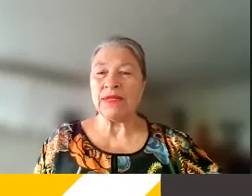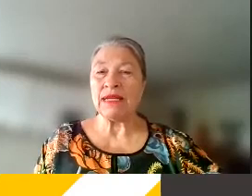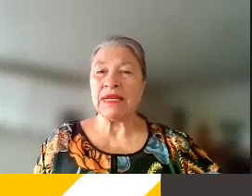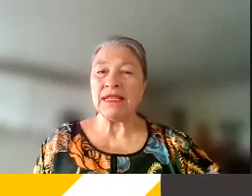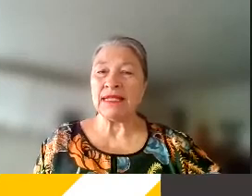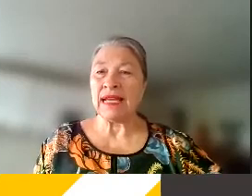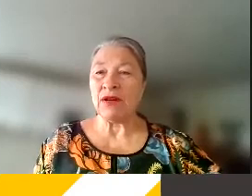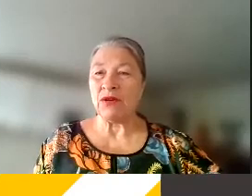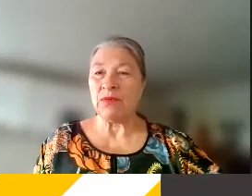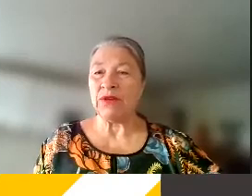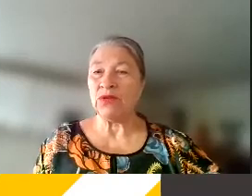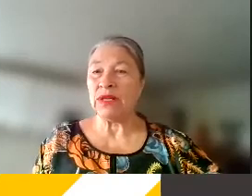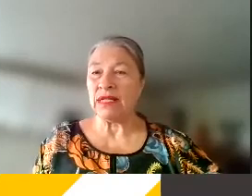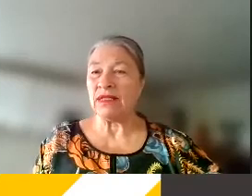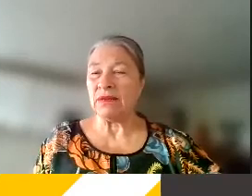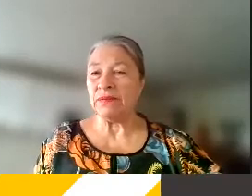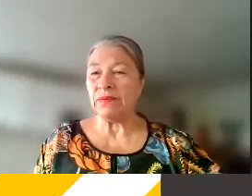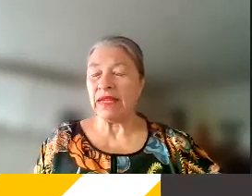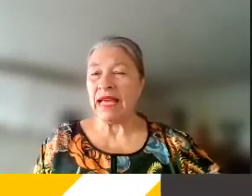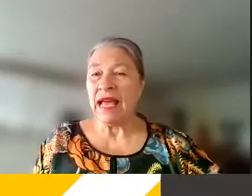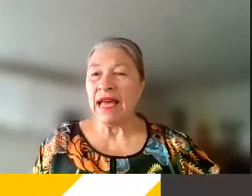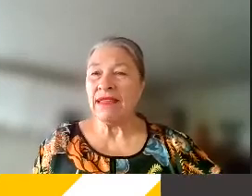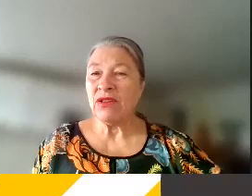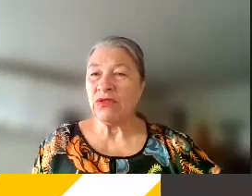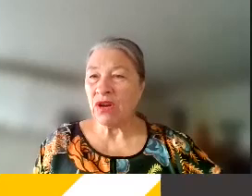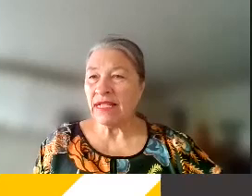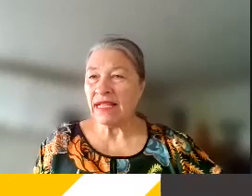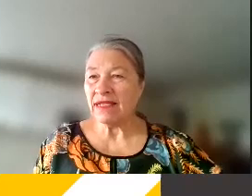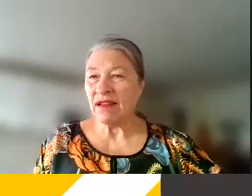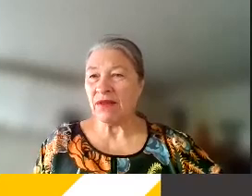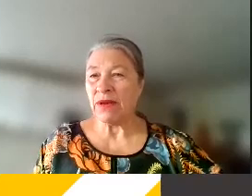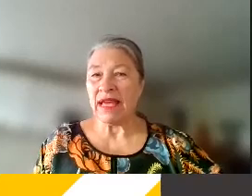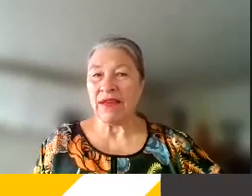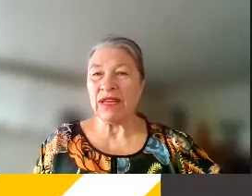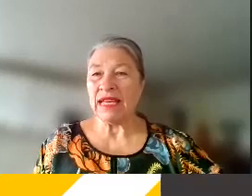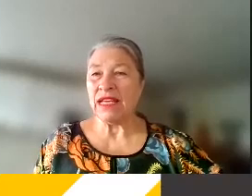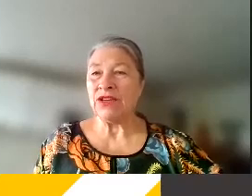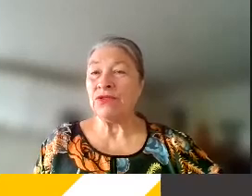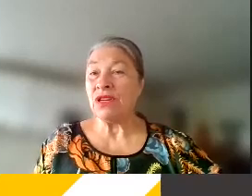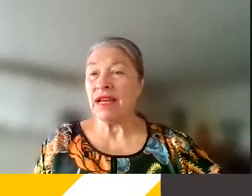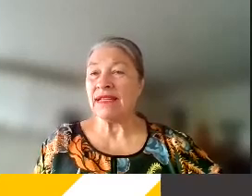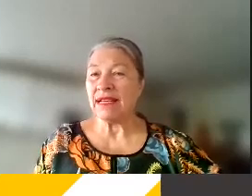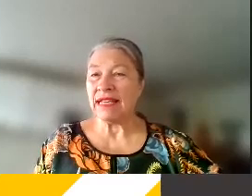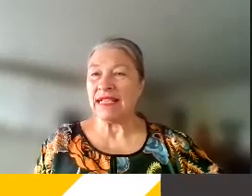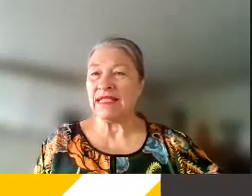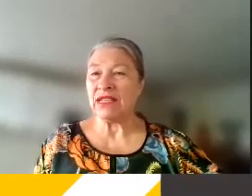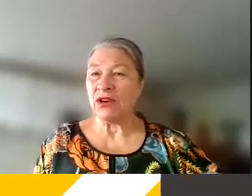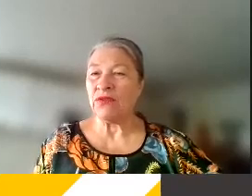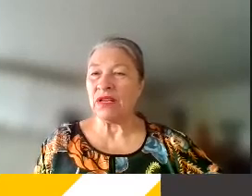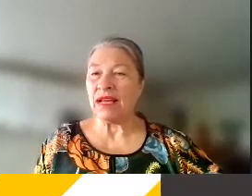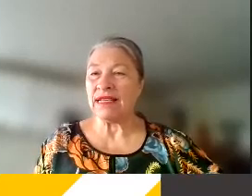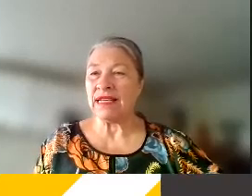the person means stay home if you're ill. And then on the right-hand side, we have, again, unite